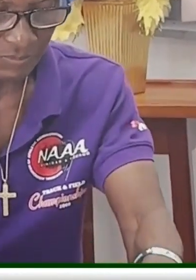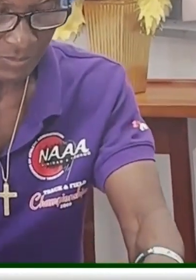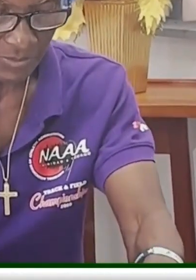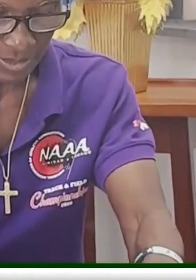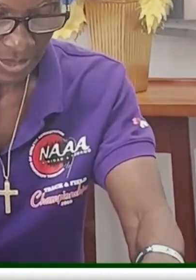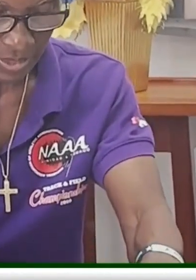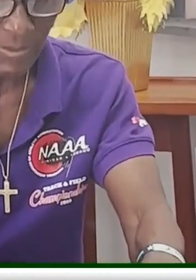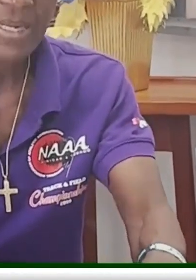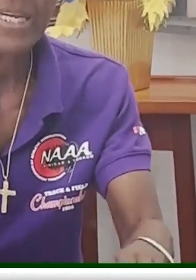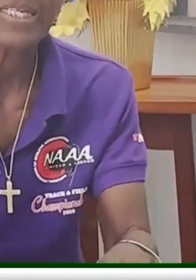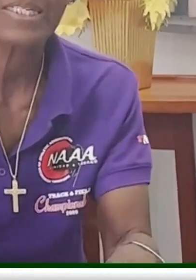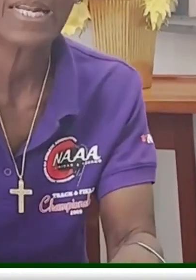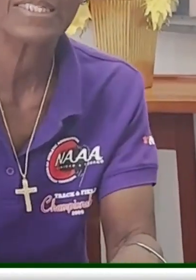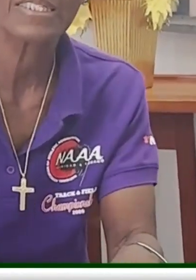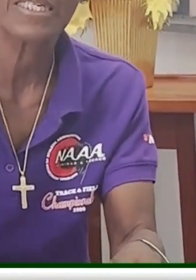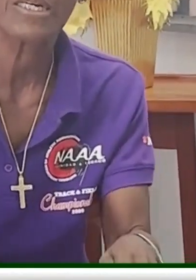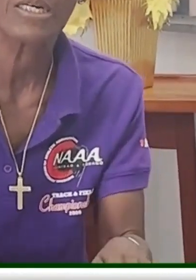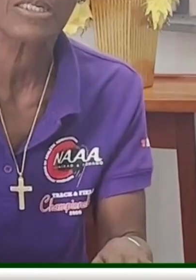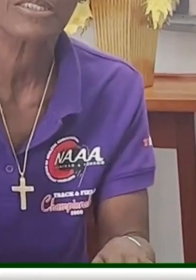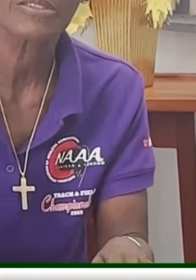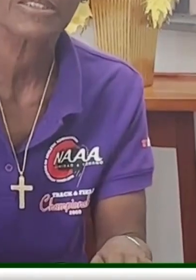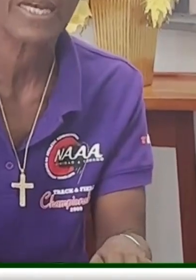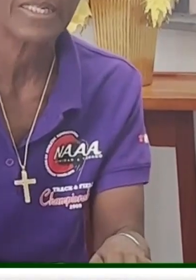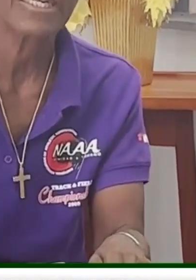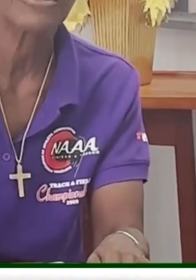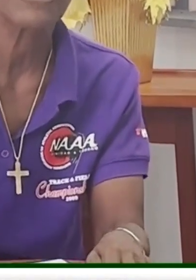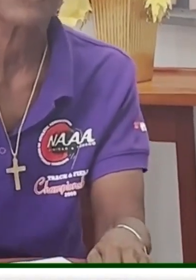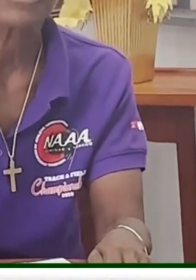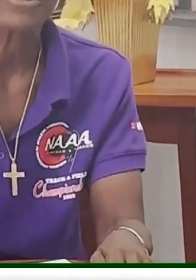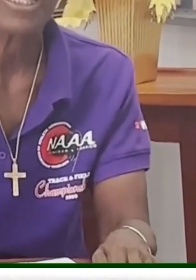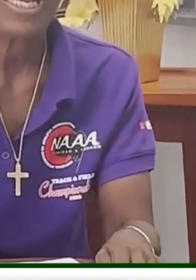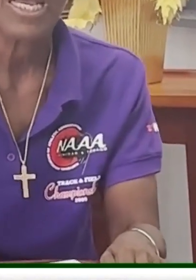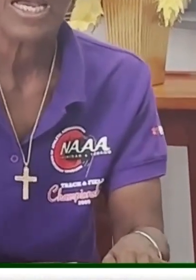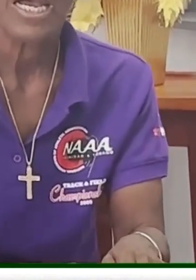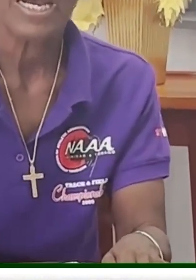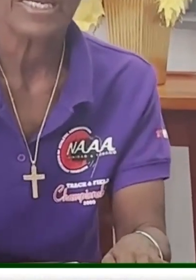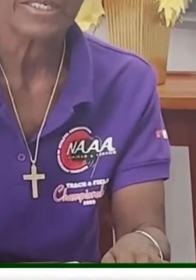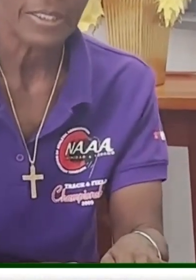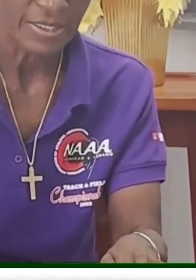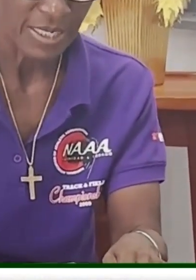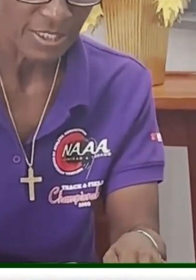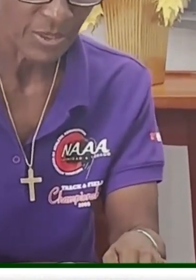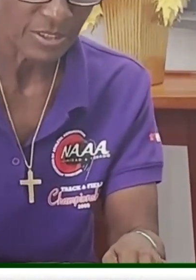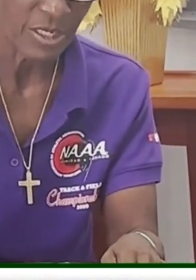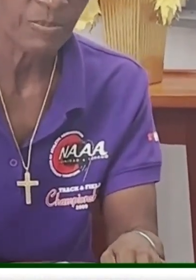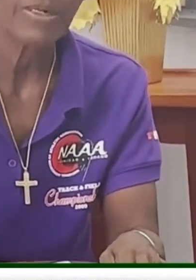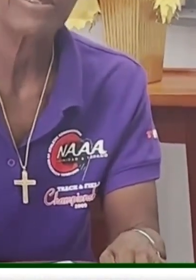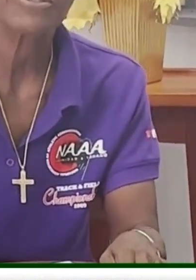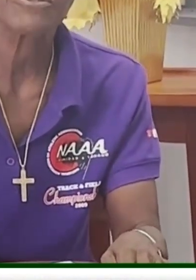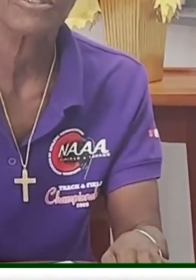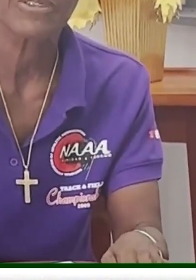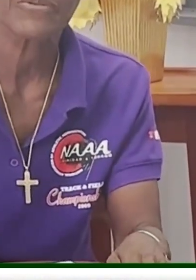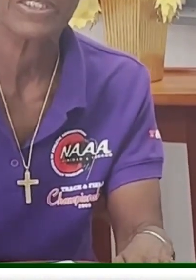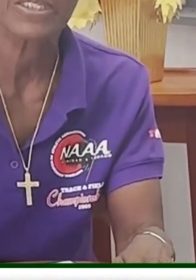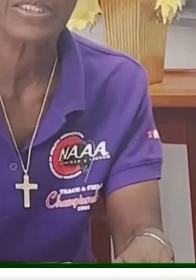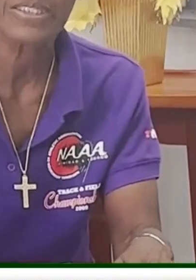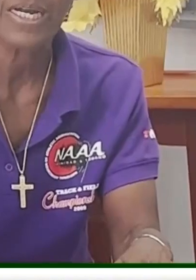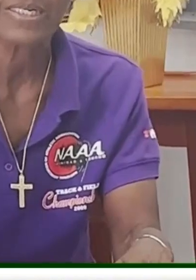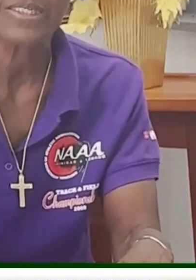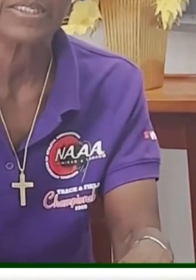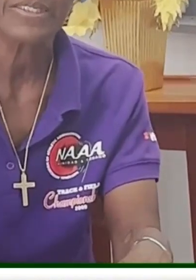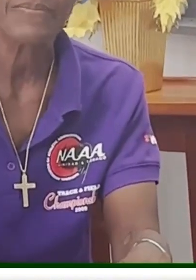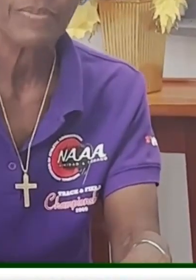some many hidden talents in our secondary schools, and as well as our primary schools. We've